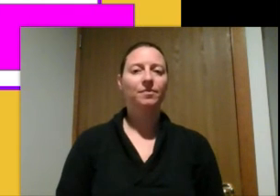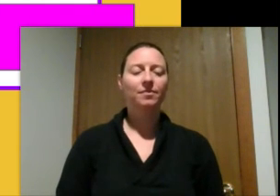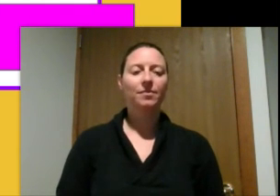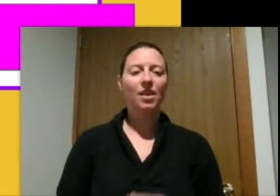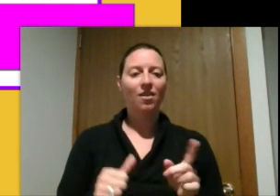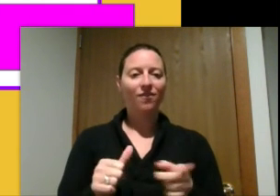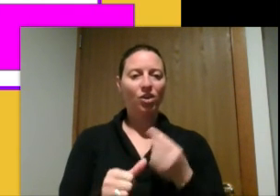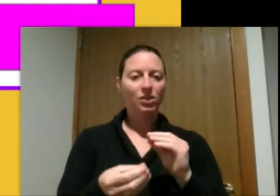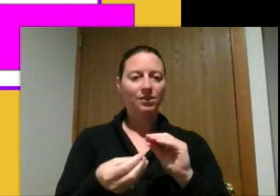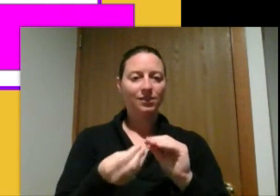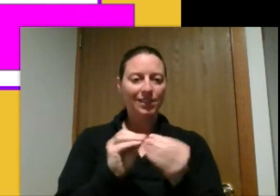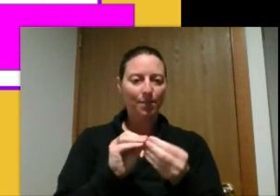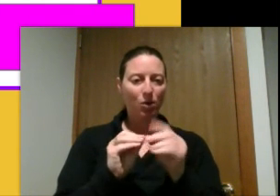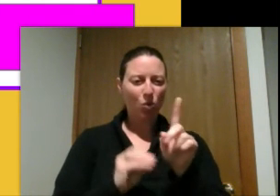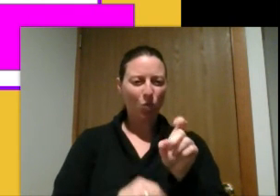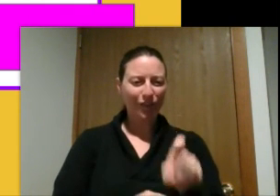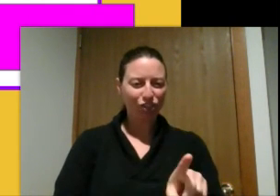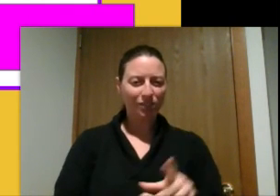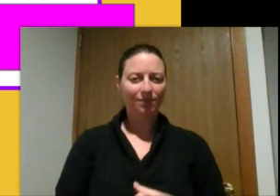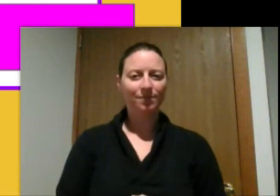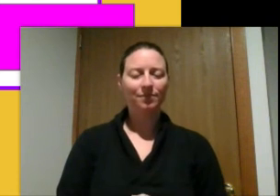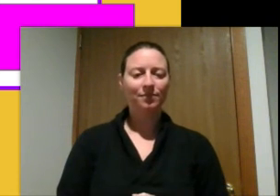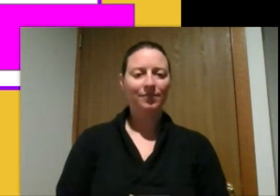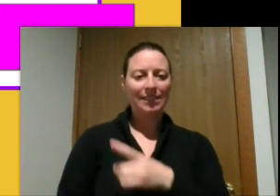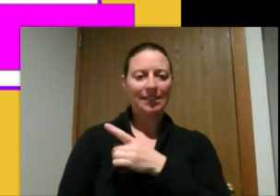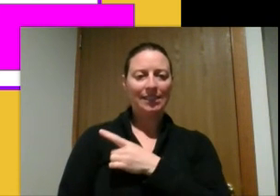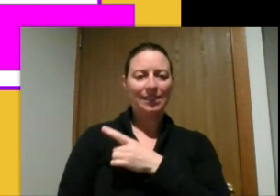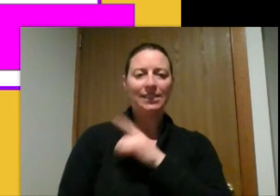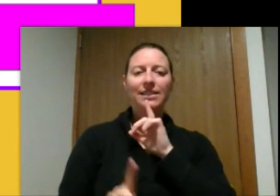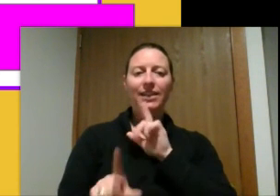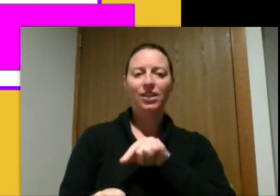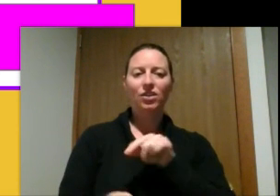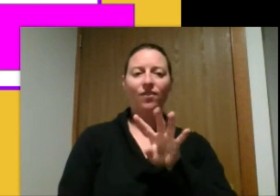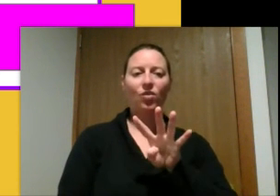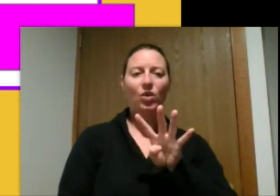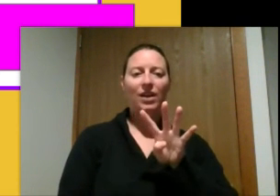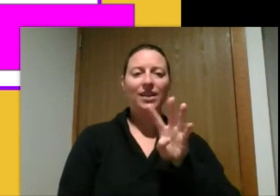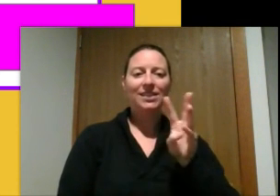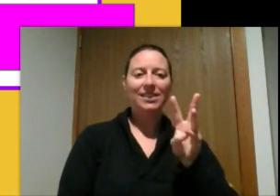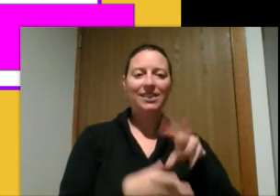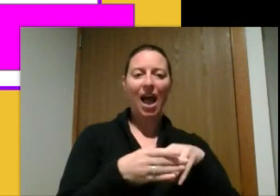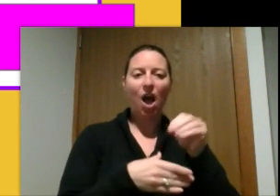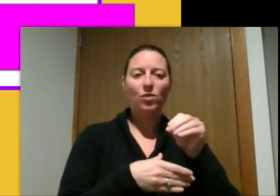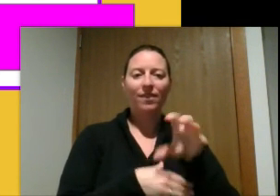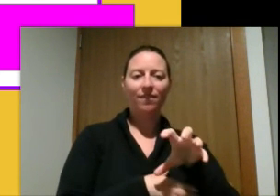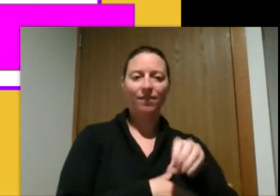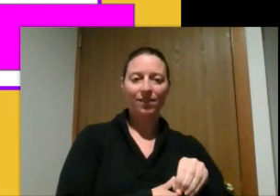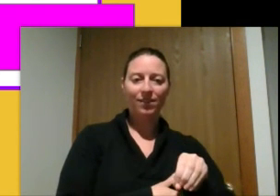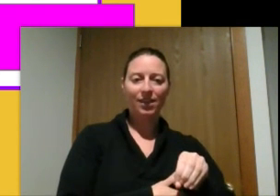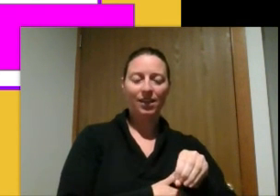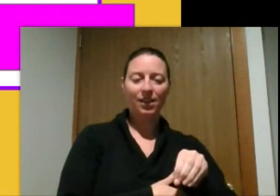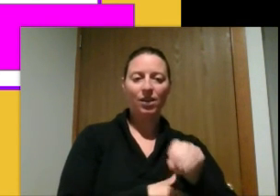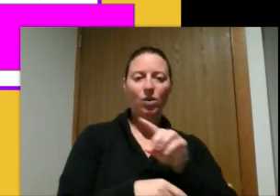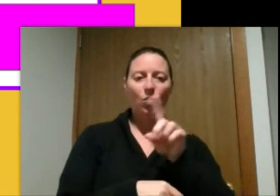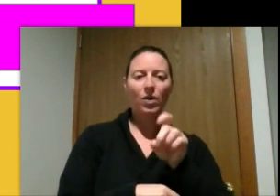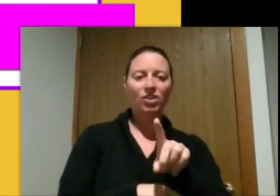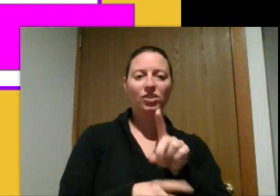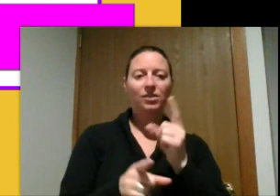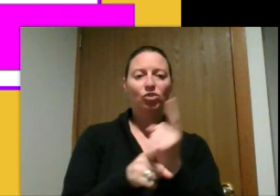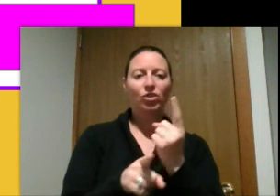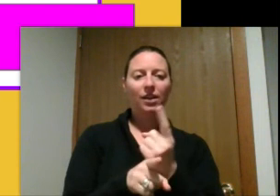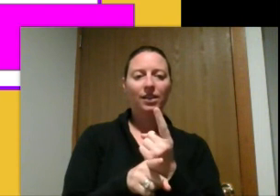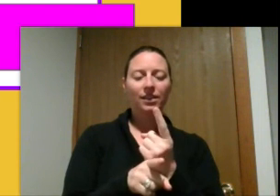Our first numeracy problem for today is Denise answered 46 out of 50 questions correctly